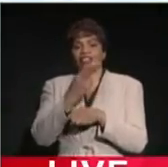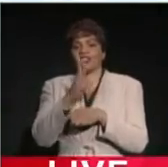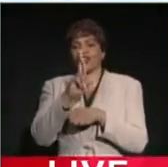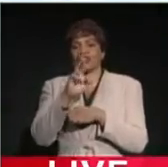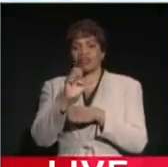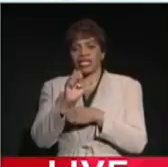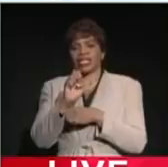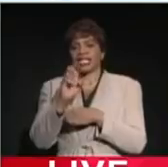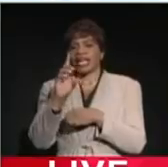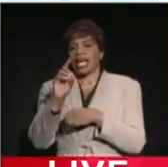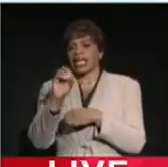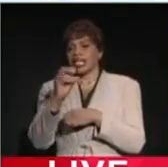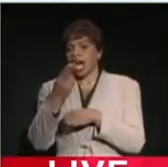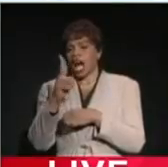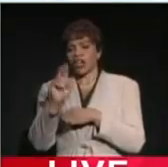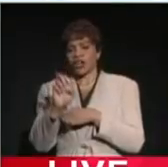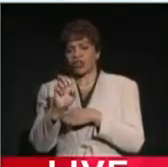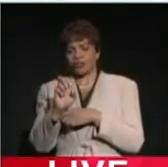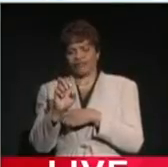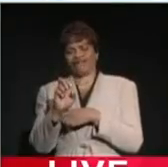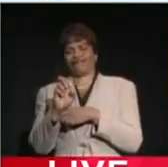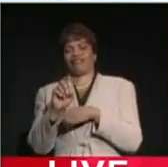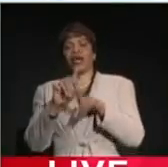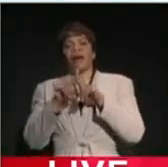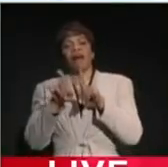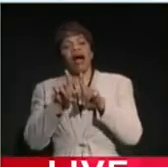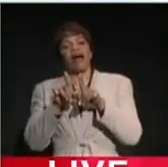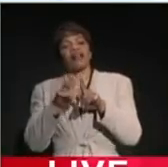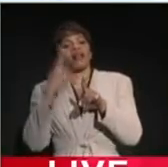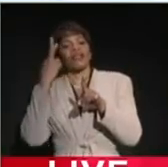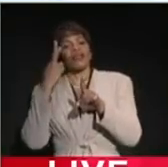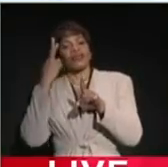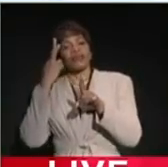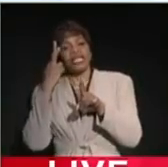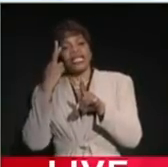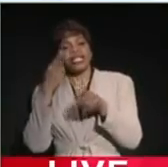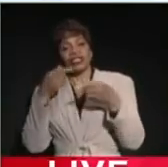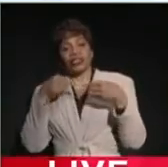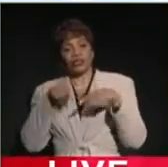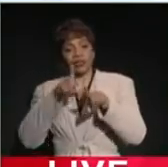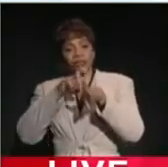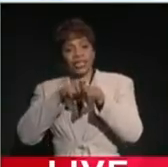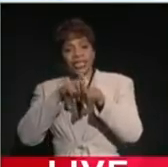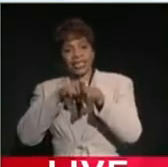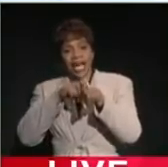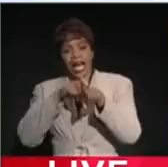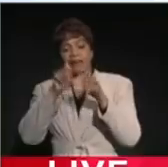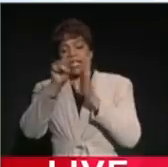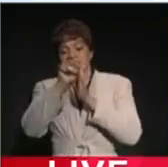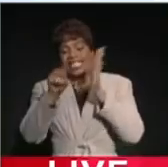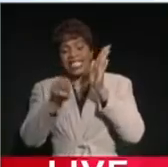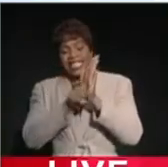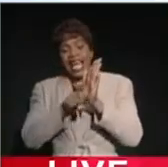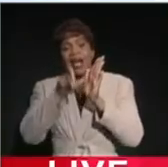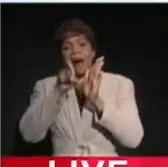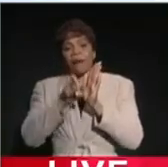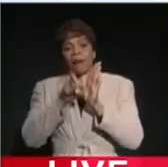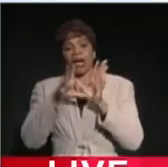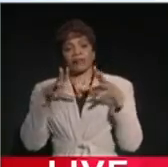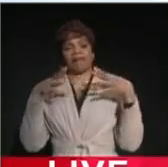reason, but it's a principal reason why we've been downgraded 11 straight times. The state must own up to